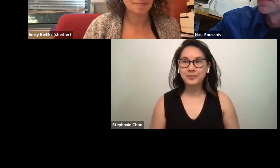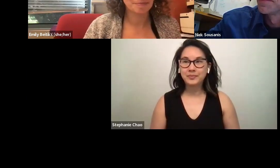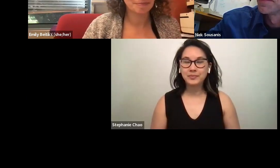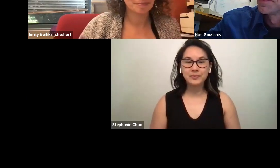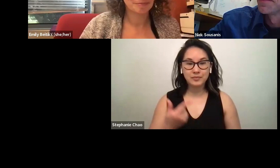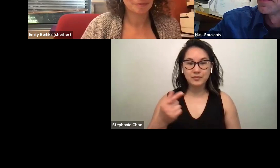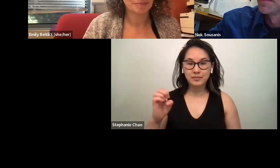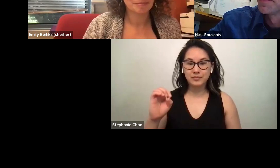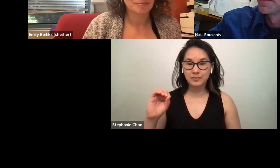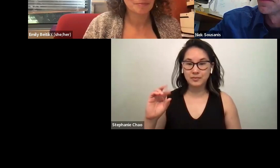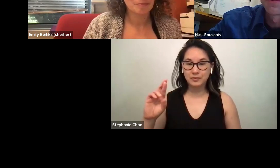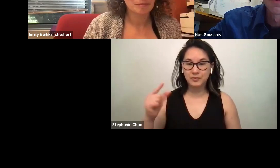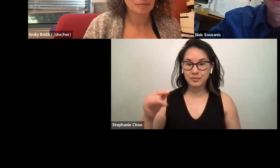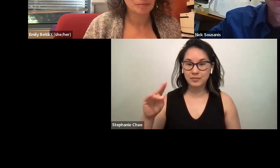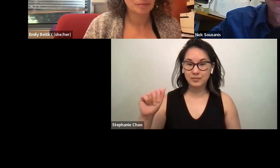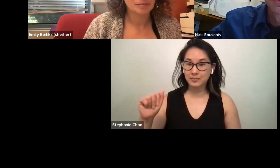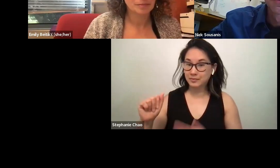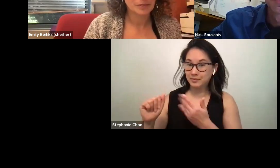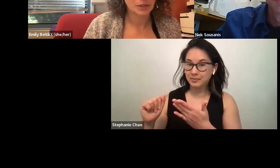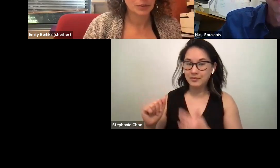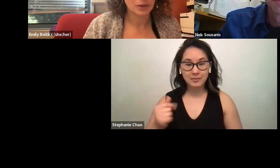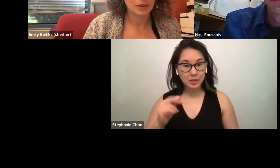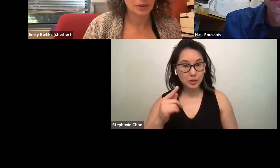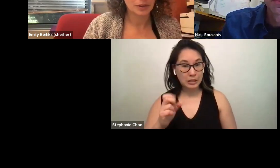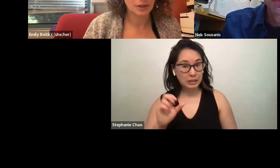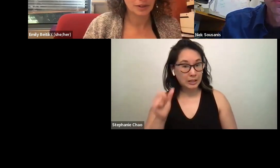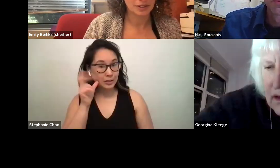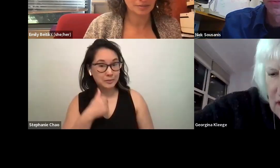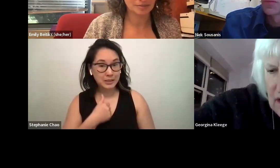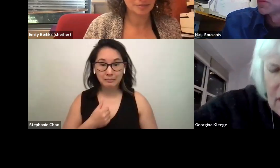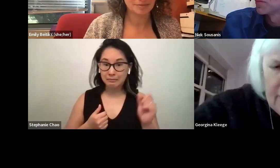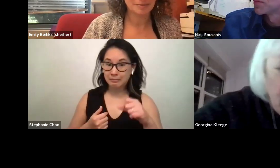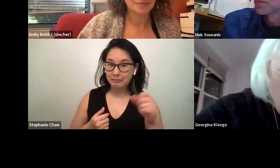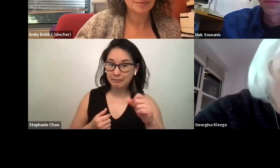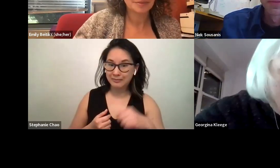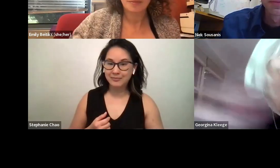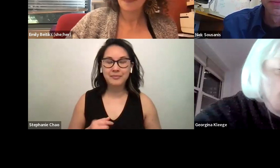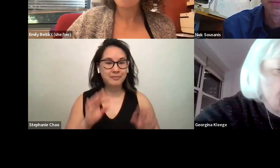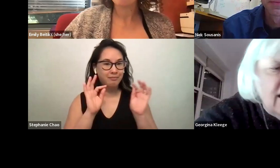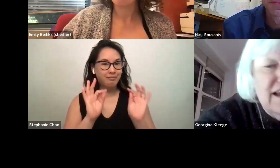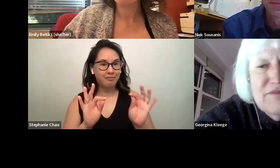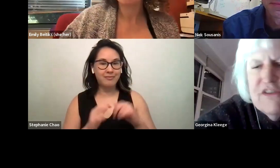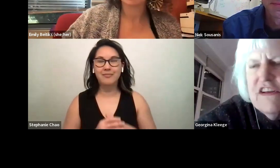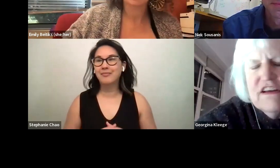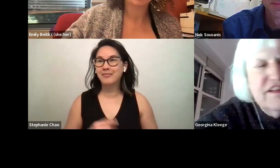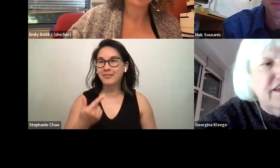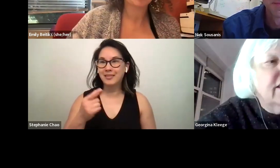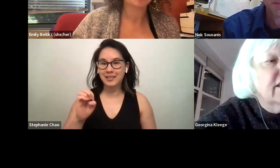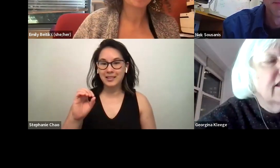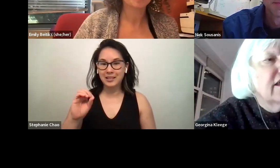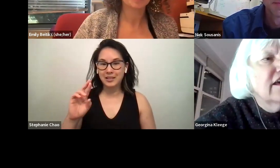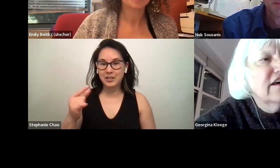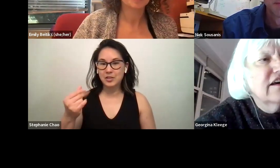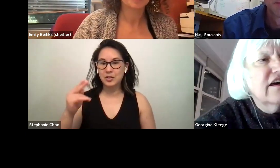Georgina? Hi, this is Georgina. Am I on? You are. Okay. Hi, I'm Georgina